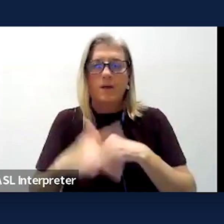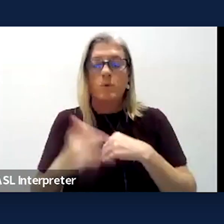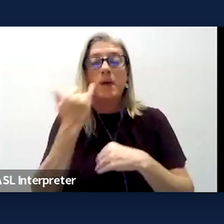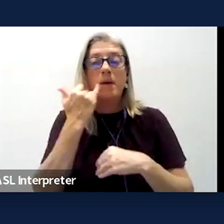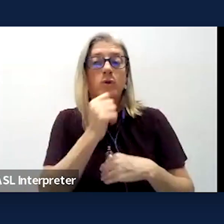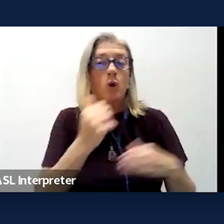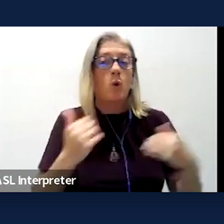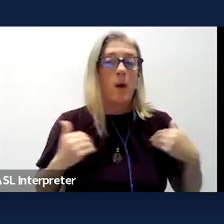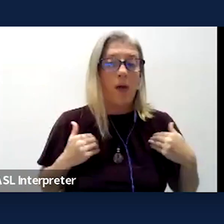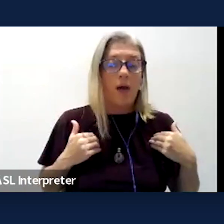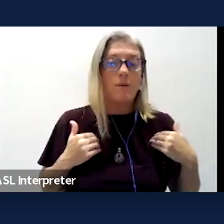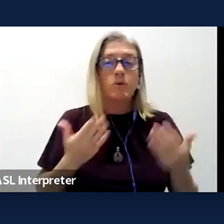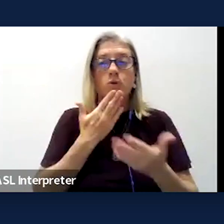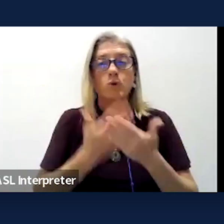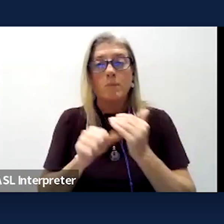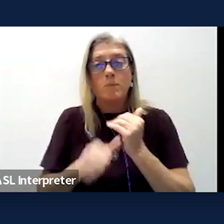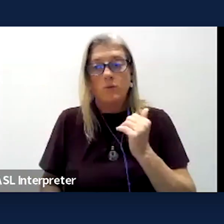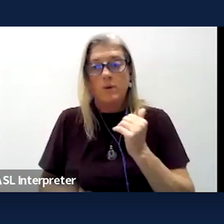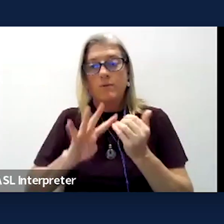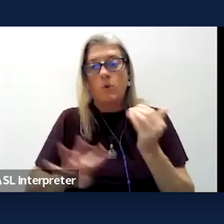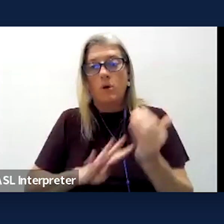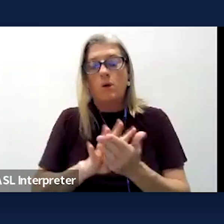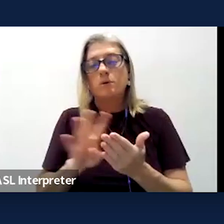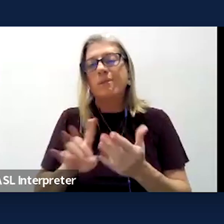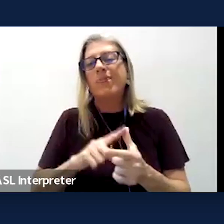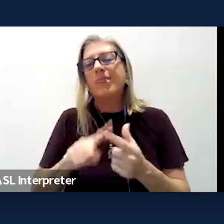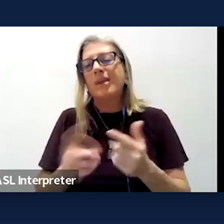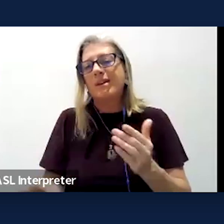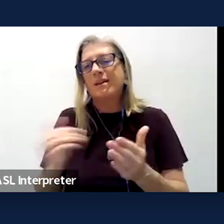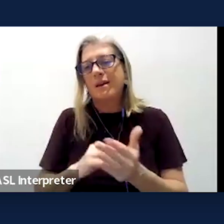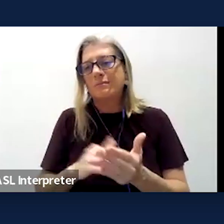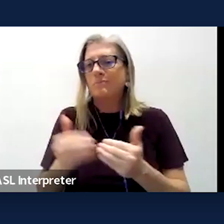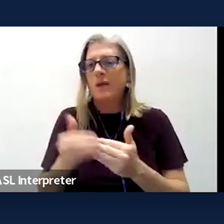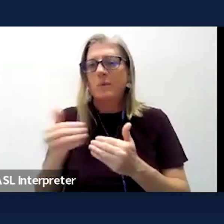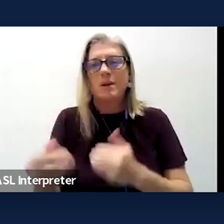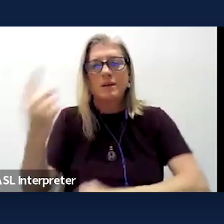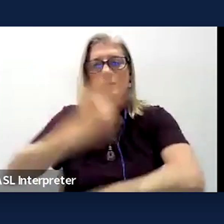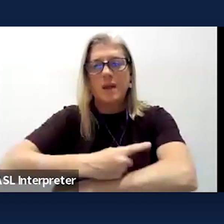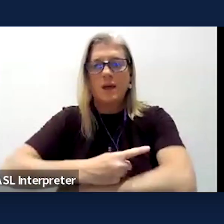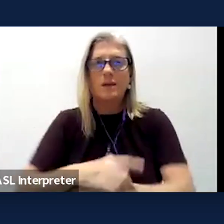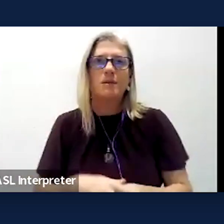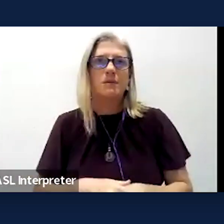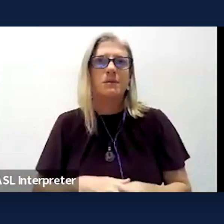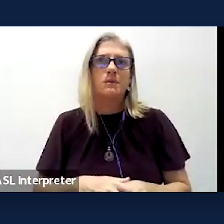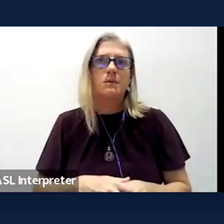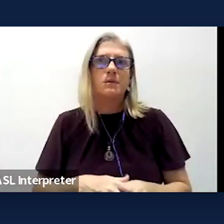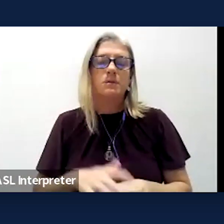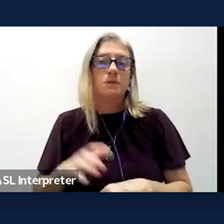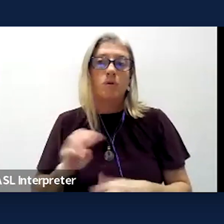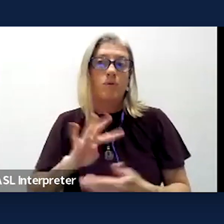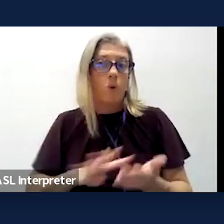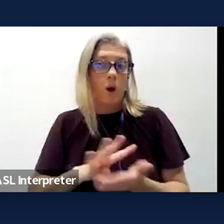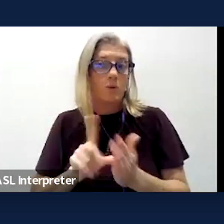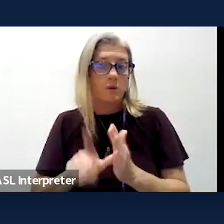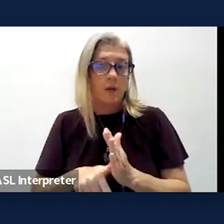have a good movement in 4 hours, then you can do it again, whether that's the next day or 4 hours